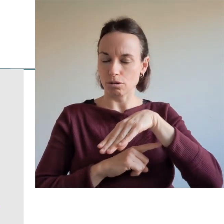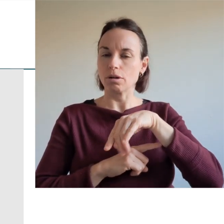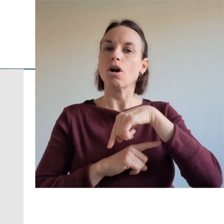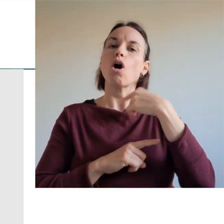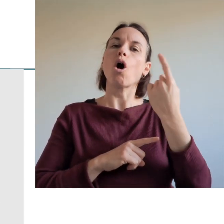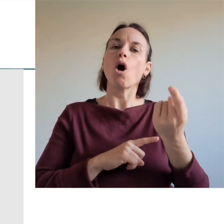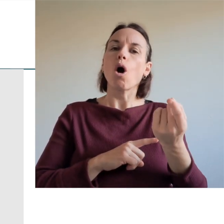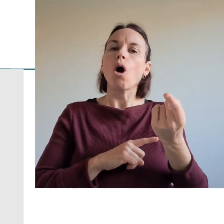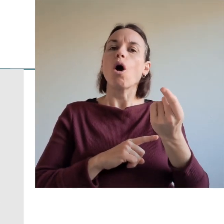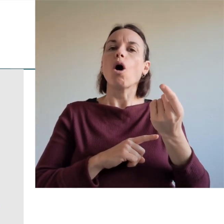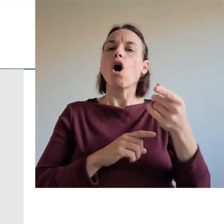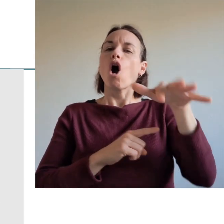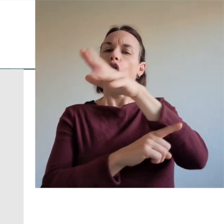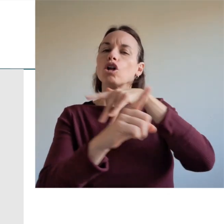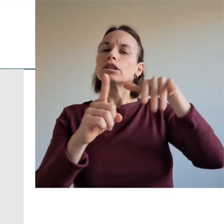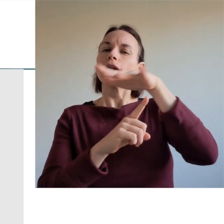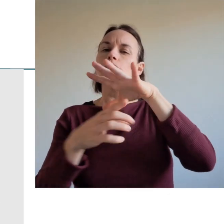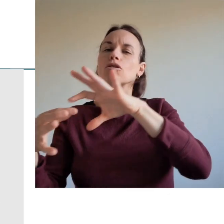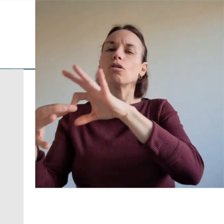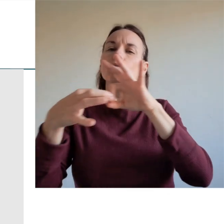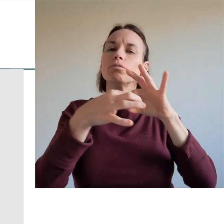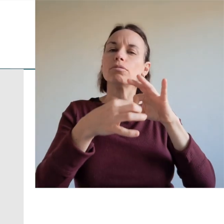contextualized productions, and descriptions.